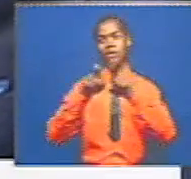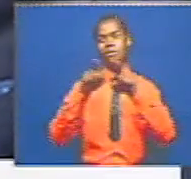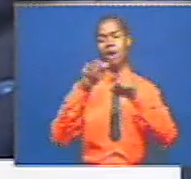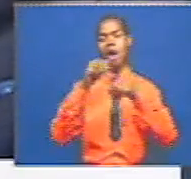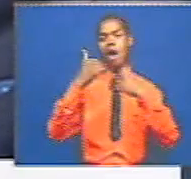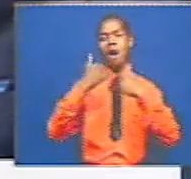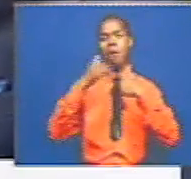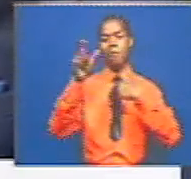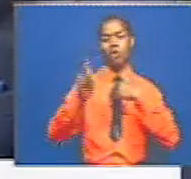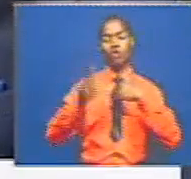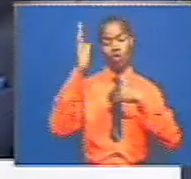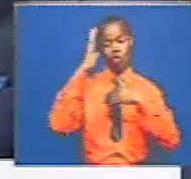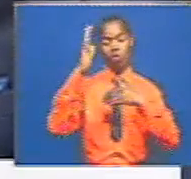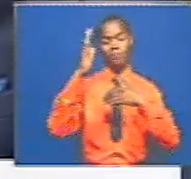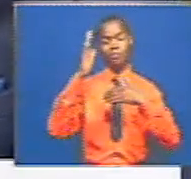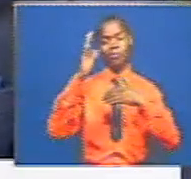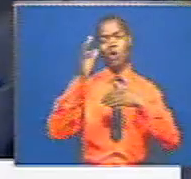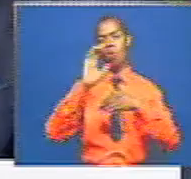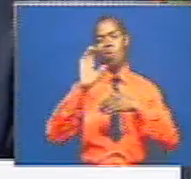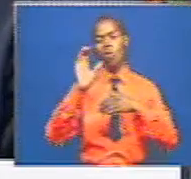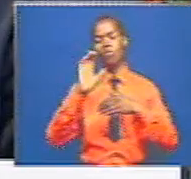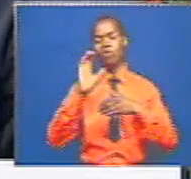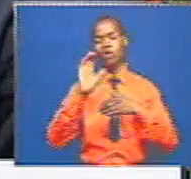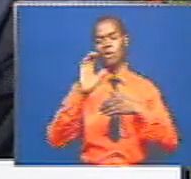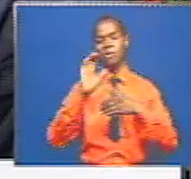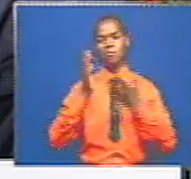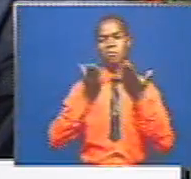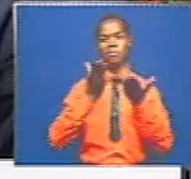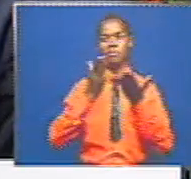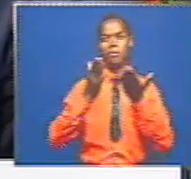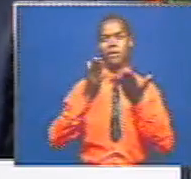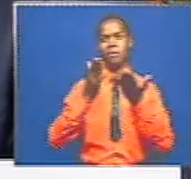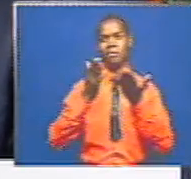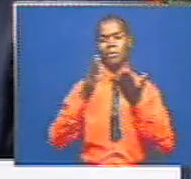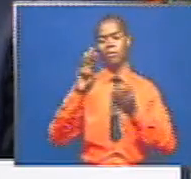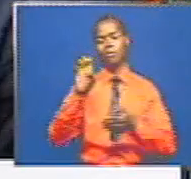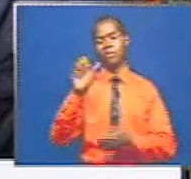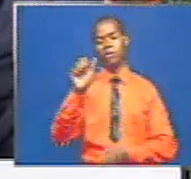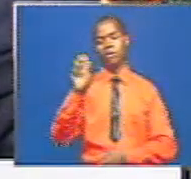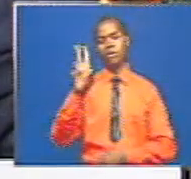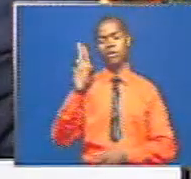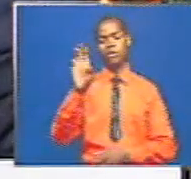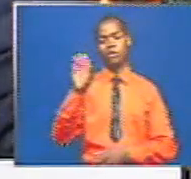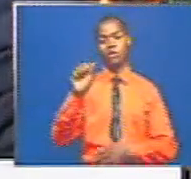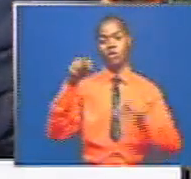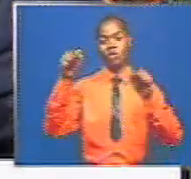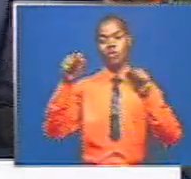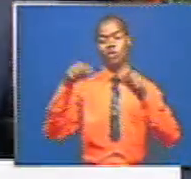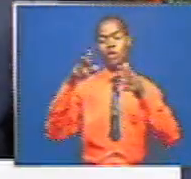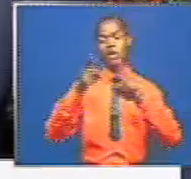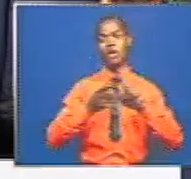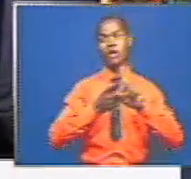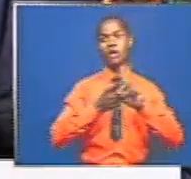knows how much water you are taking. We are going, because we have gone digital. Mm-hmm. Today we are launching Huduma Number, yes. which is going